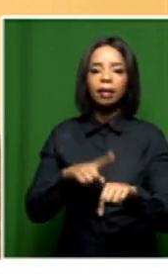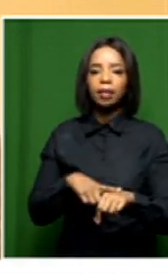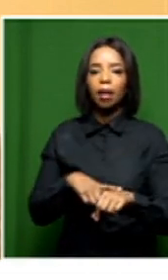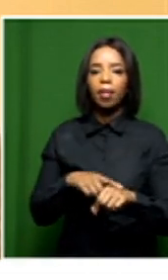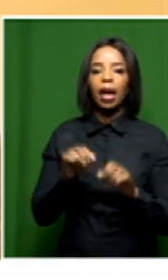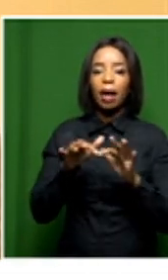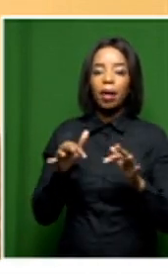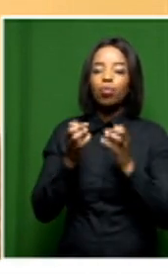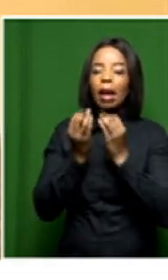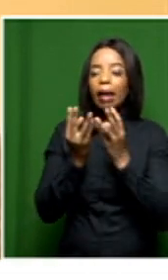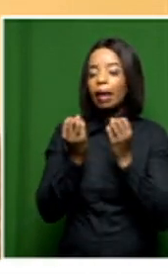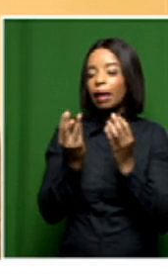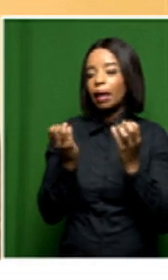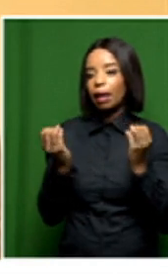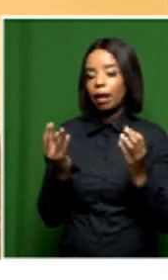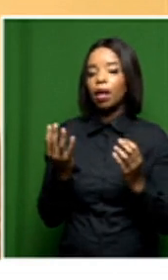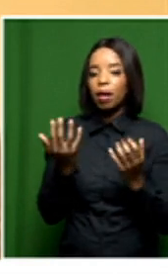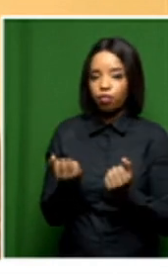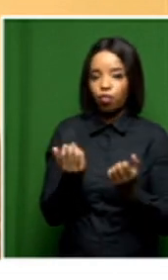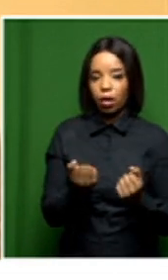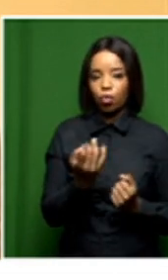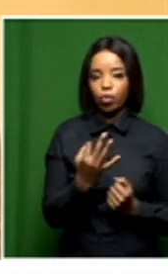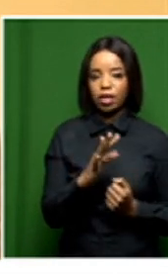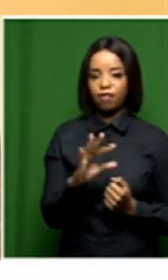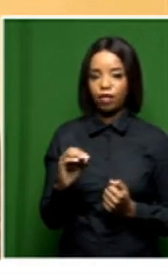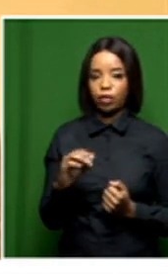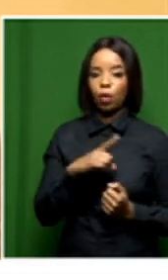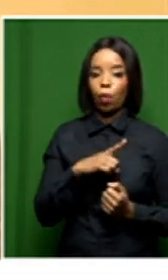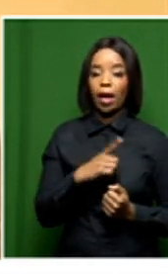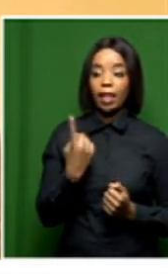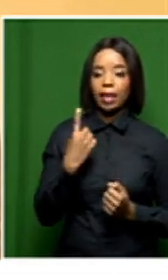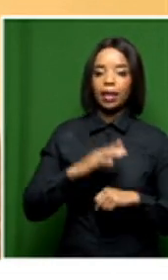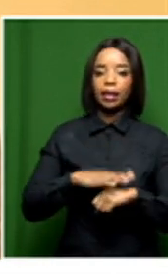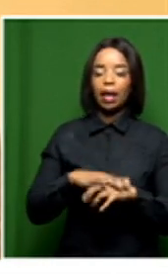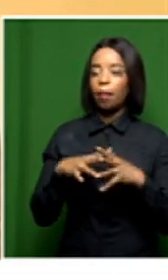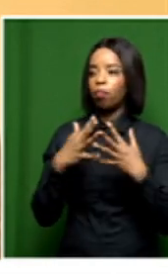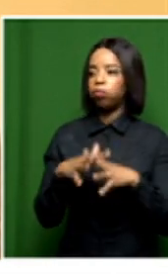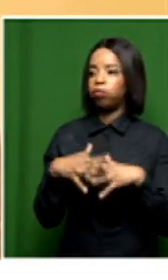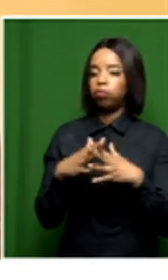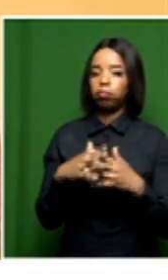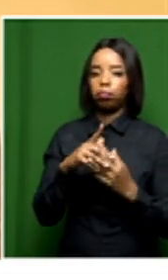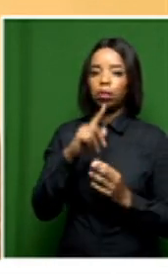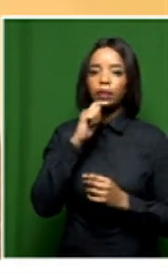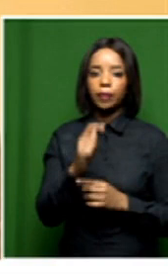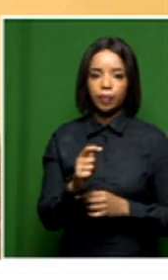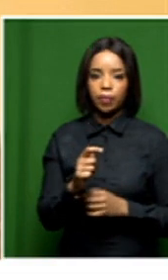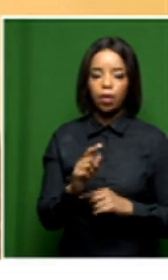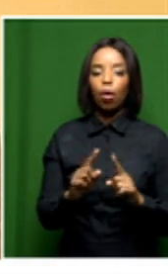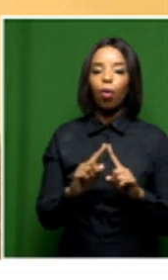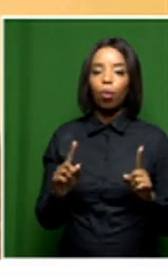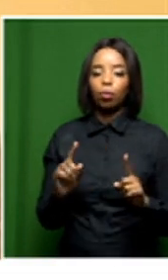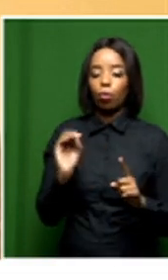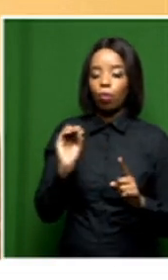to get access to the 350, because COVID wreaked havoc at that time in the end. And unfortunately, there are